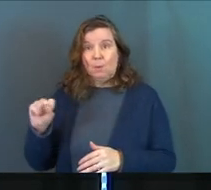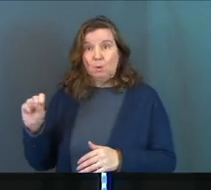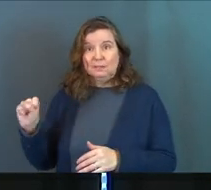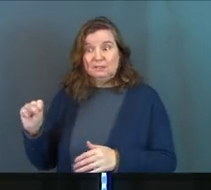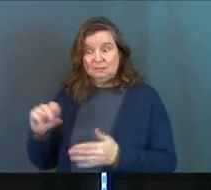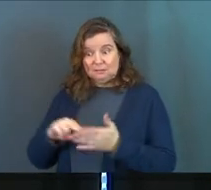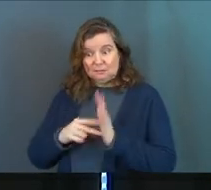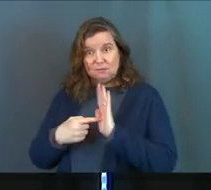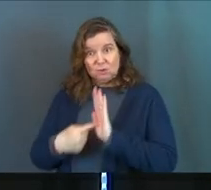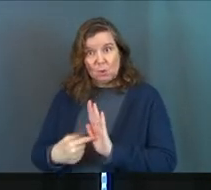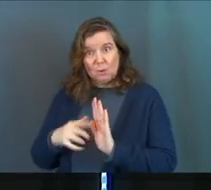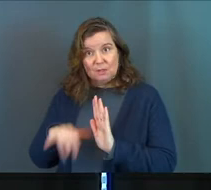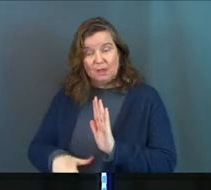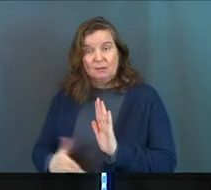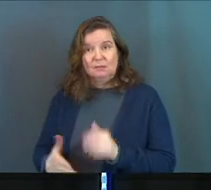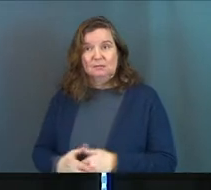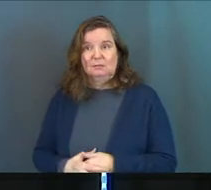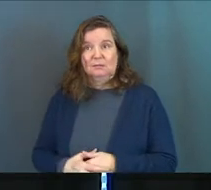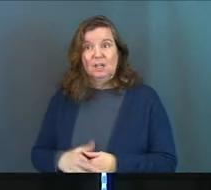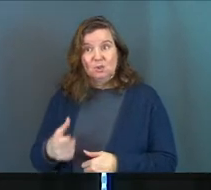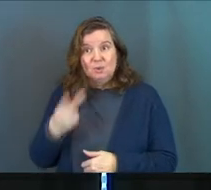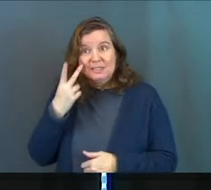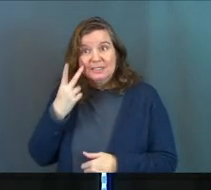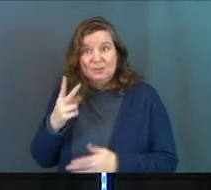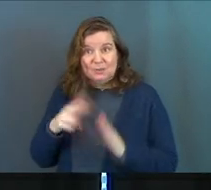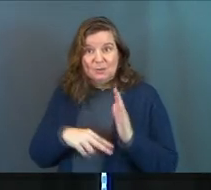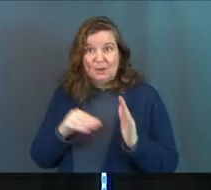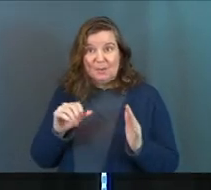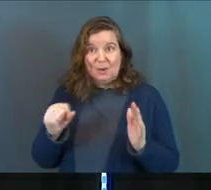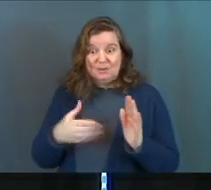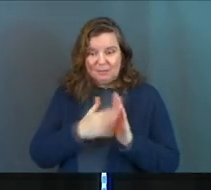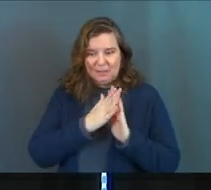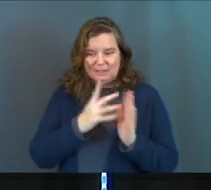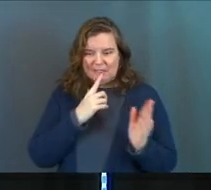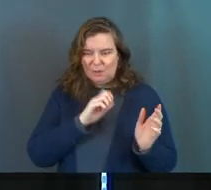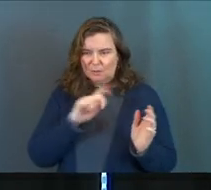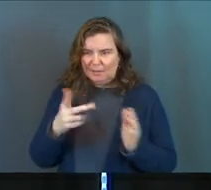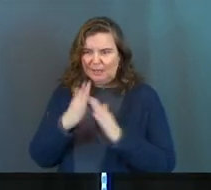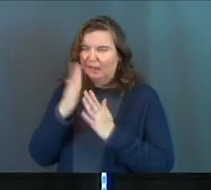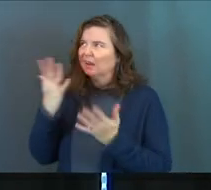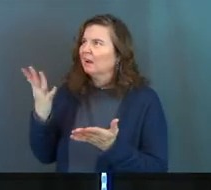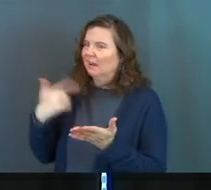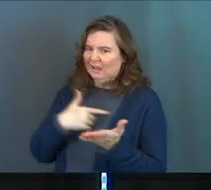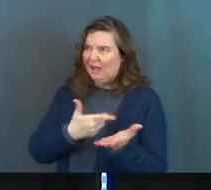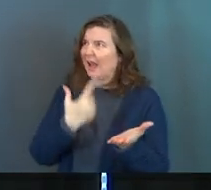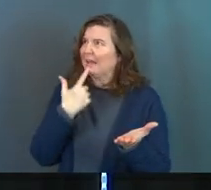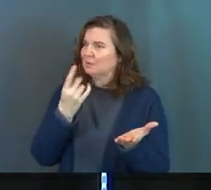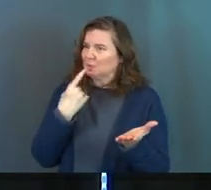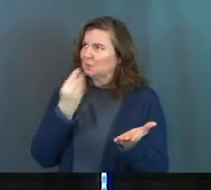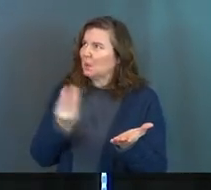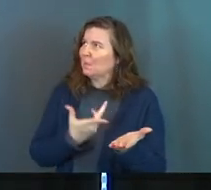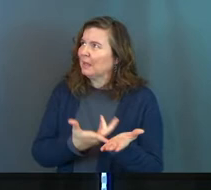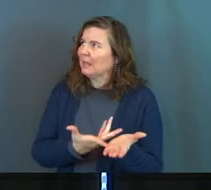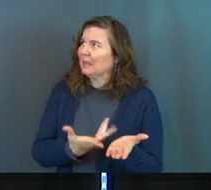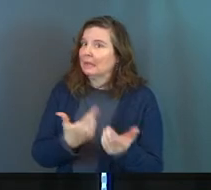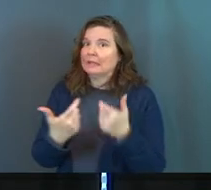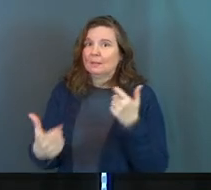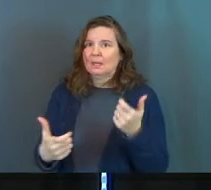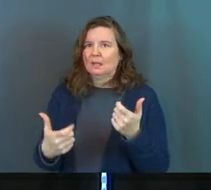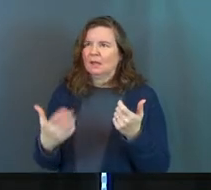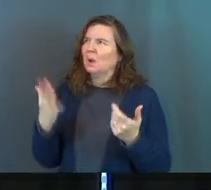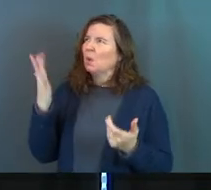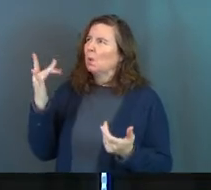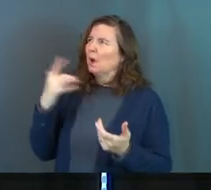is testimony to that. And you should read Moses' prayer. He goes back to God. He's like, I did what you said. I mean, it's this big,